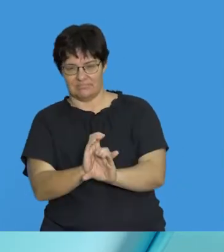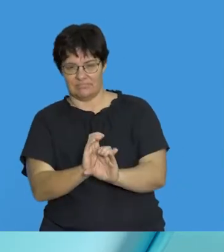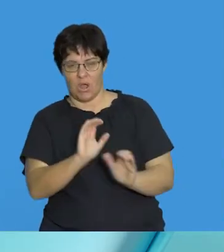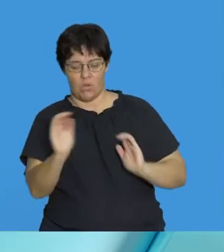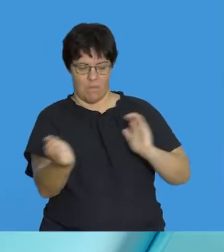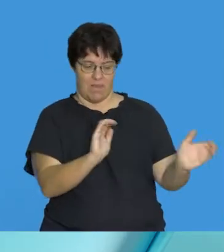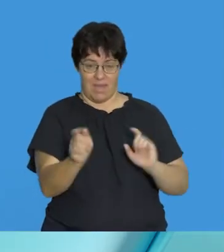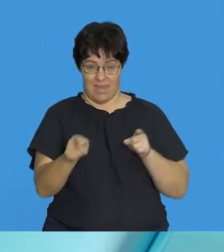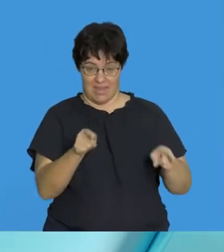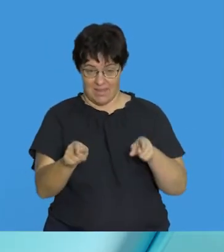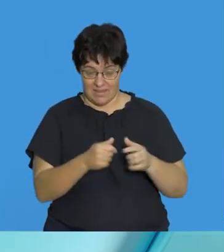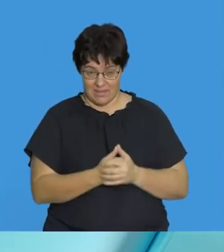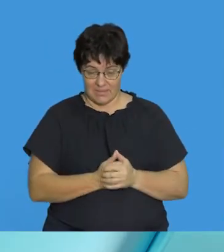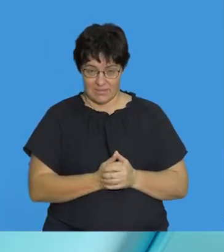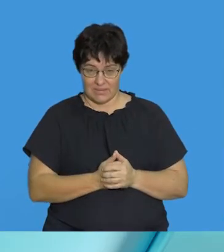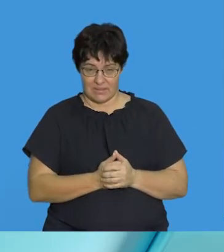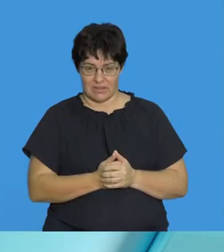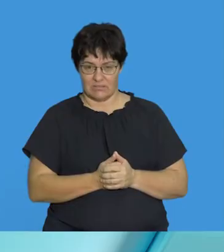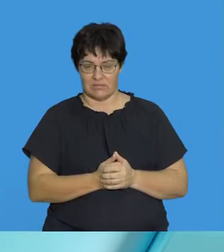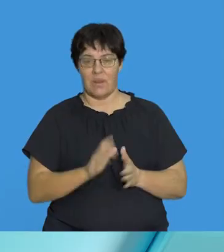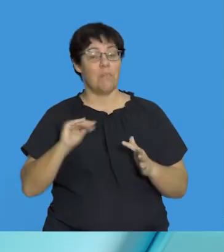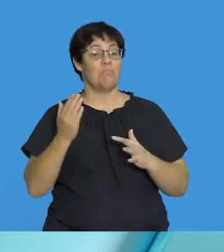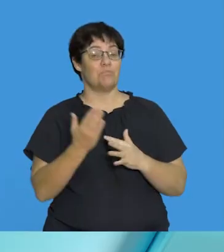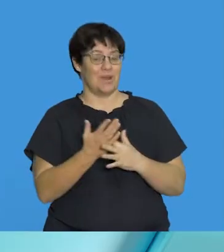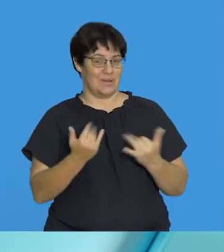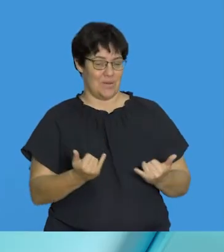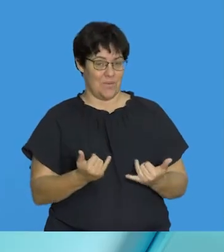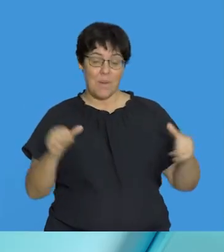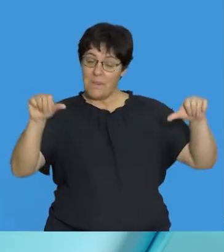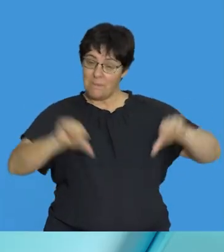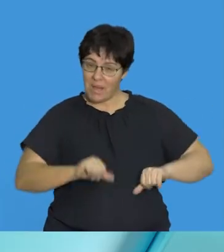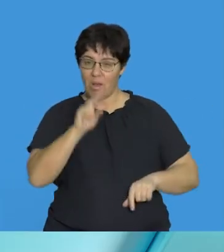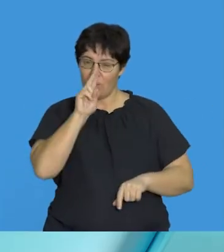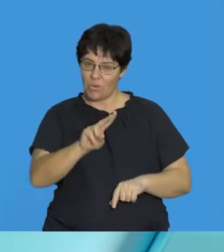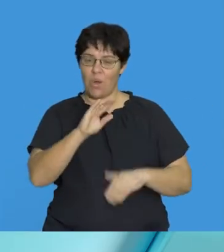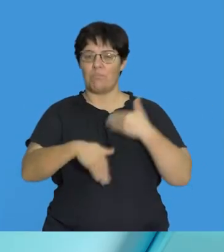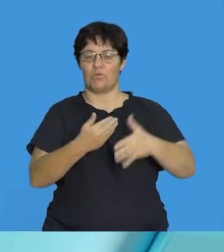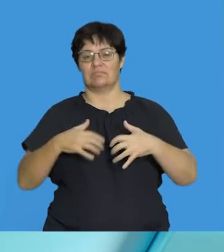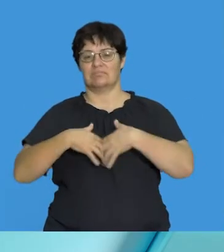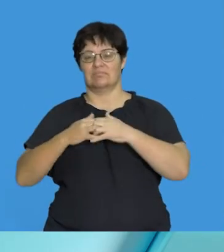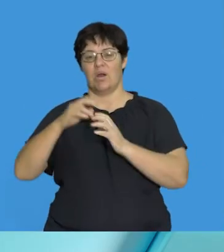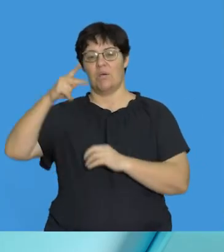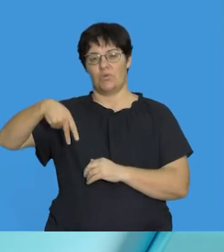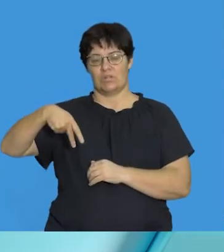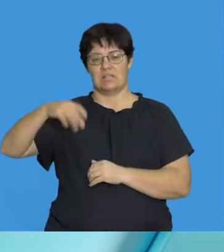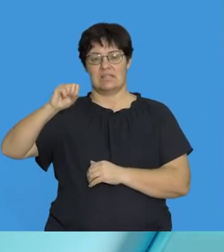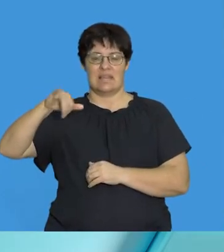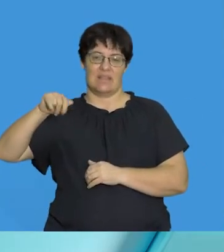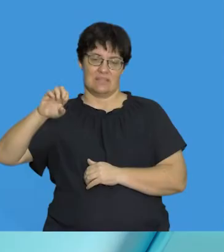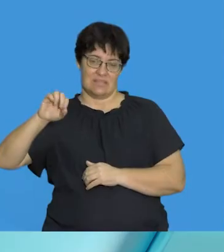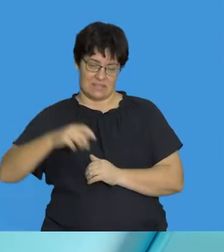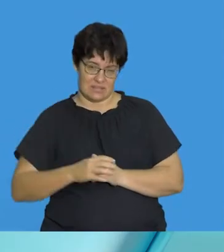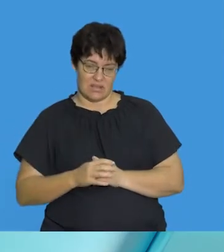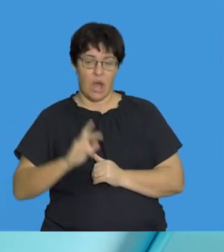time looking at the comparative differences. We need to take a break, and when we get back, we're going to look at the process of protein